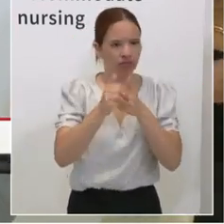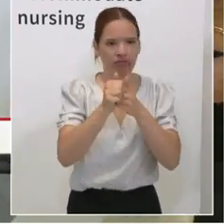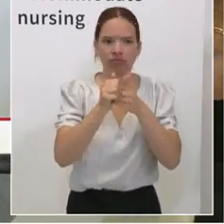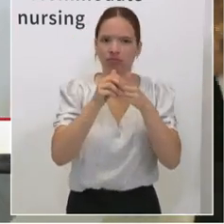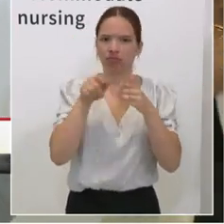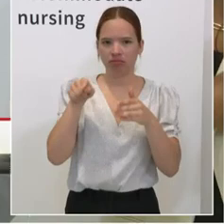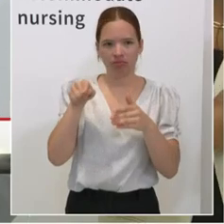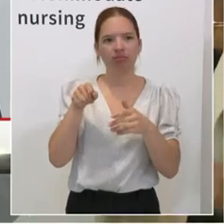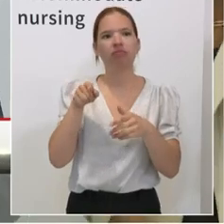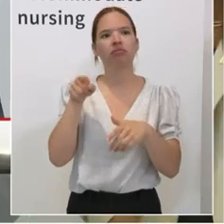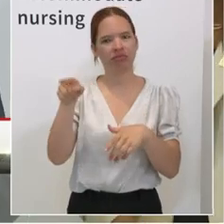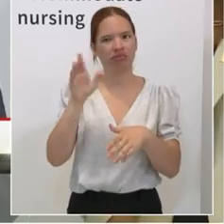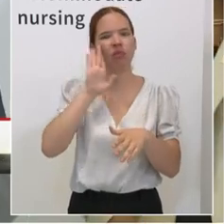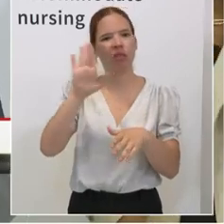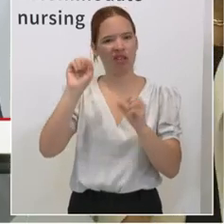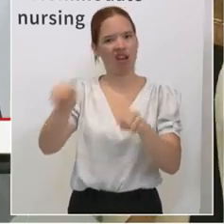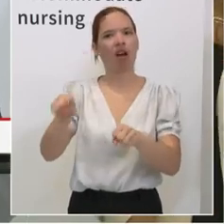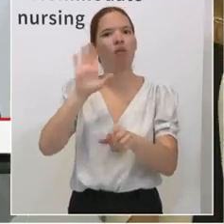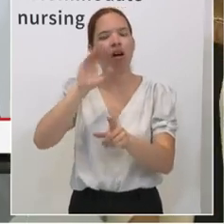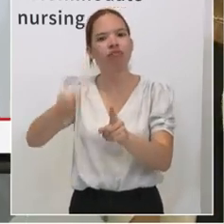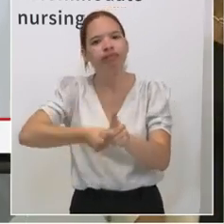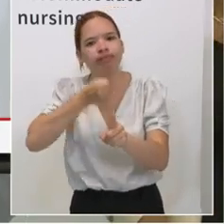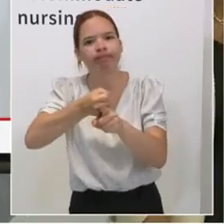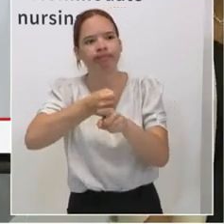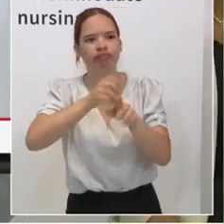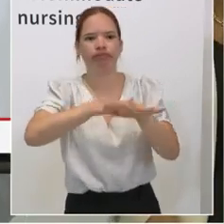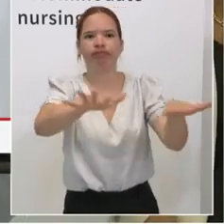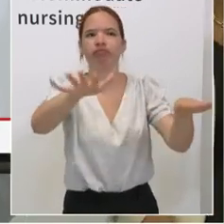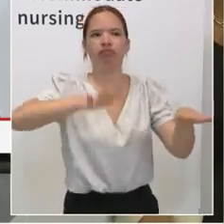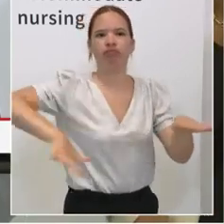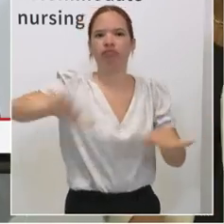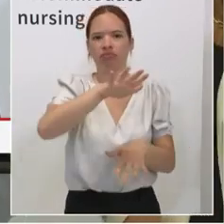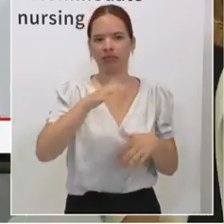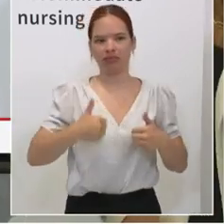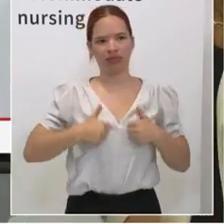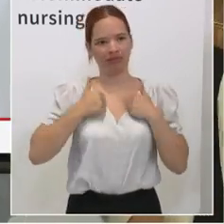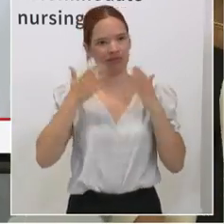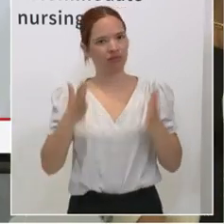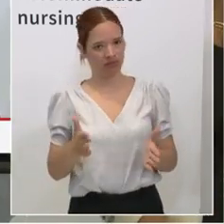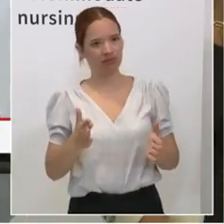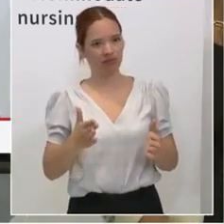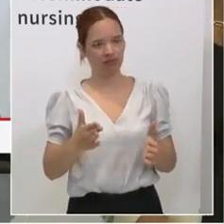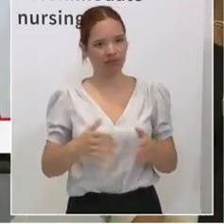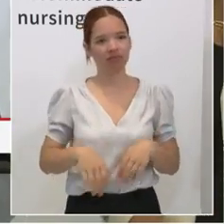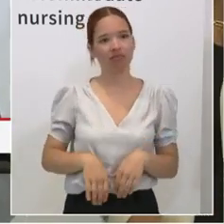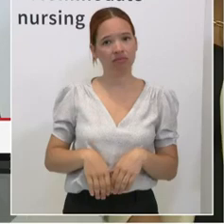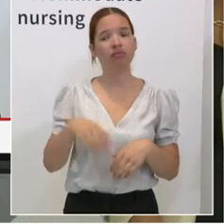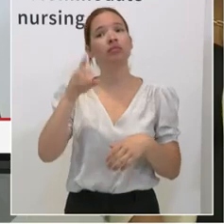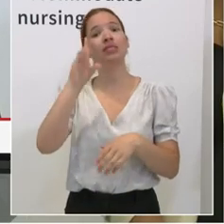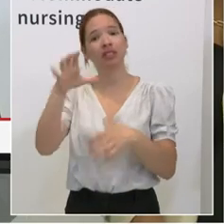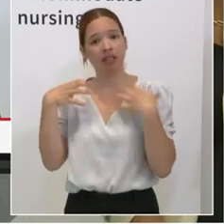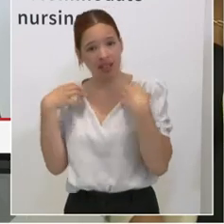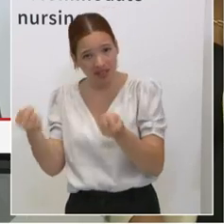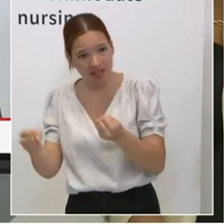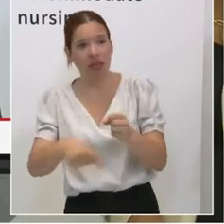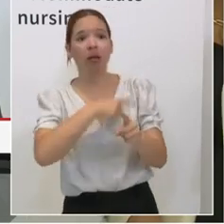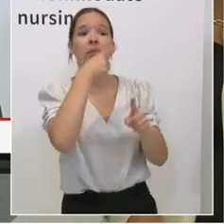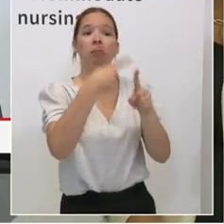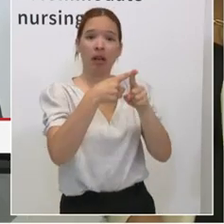DC residents and lead the Departments of Health, DC Health, and the Department of Youth and